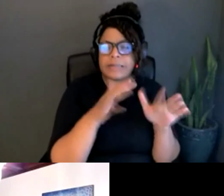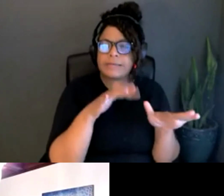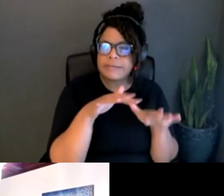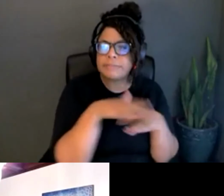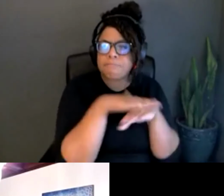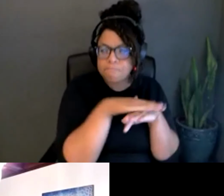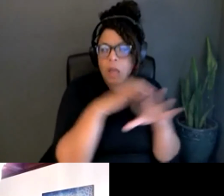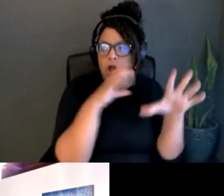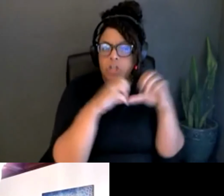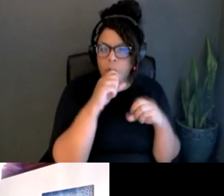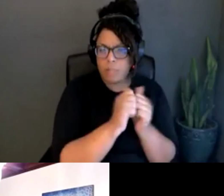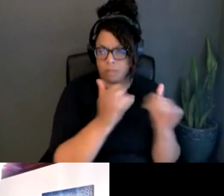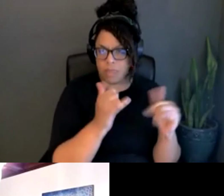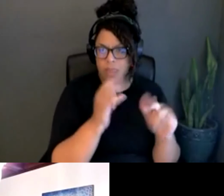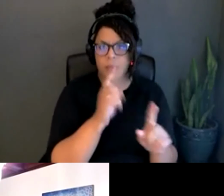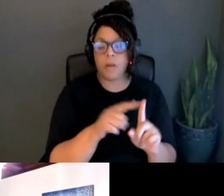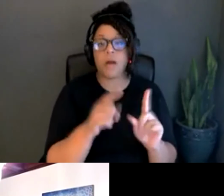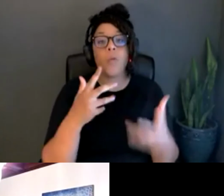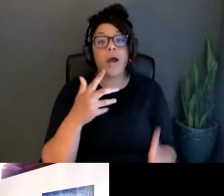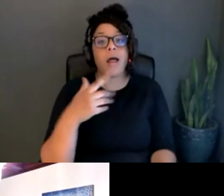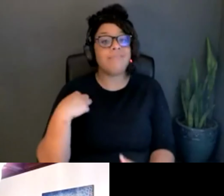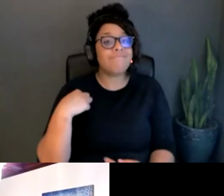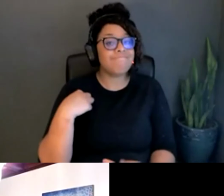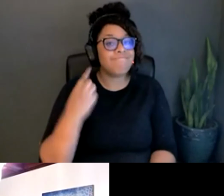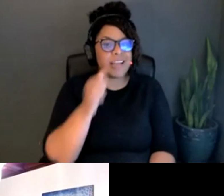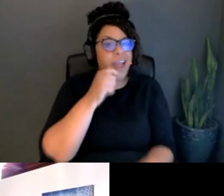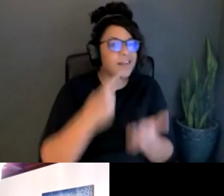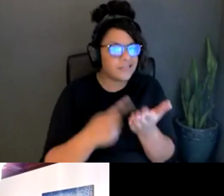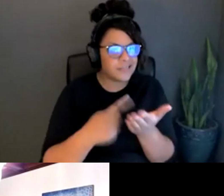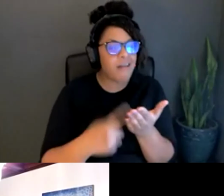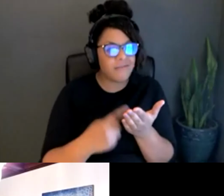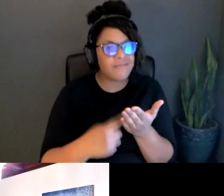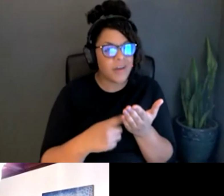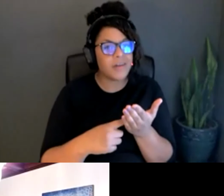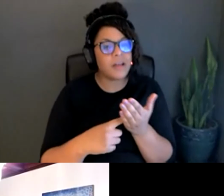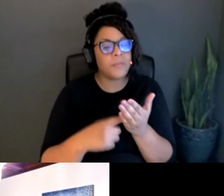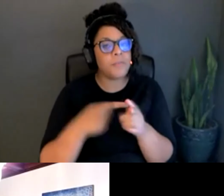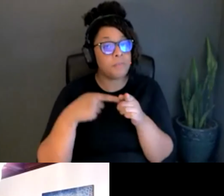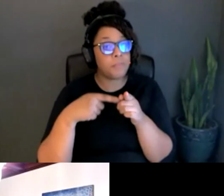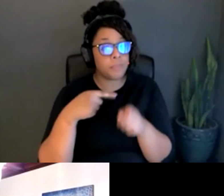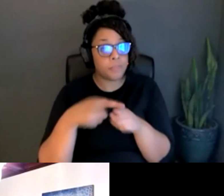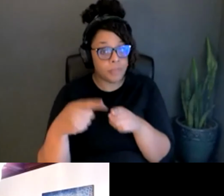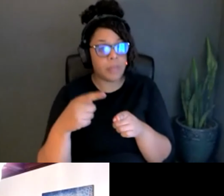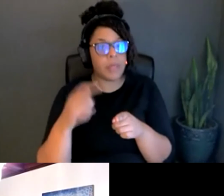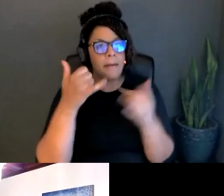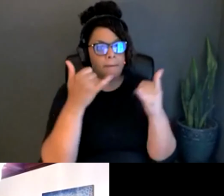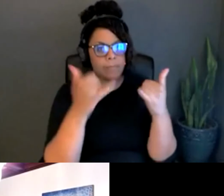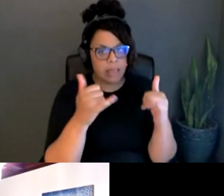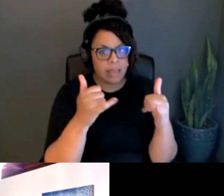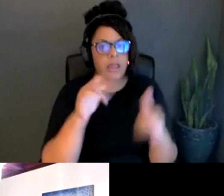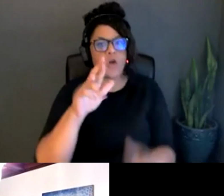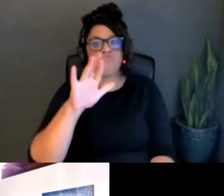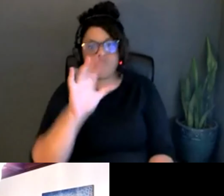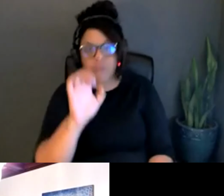about play. But what is often not discussed when we talk about play is the notion of play,